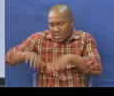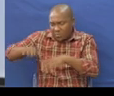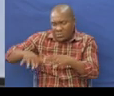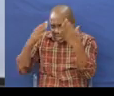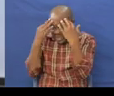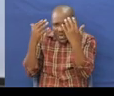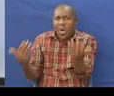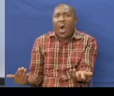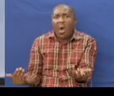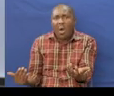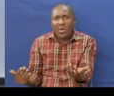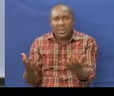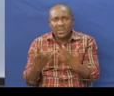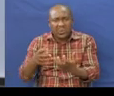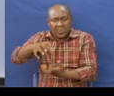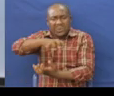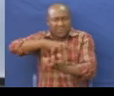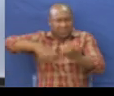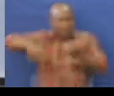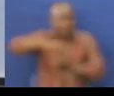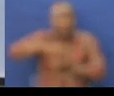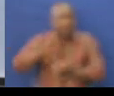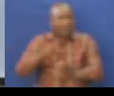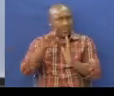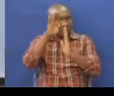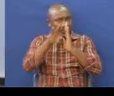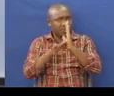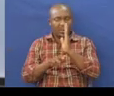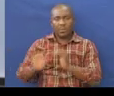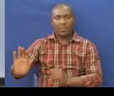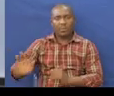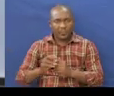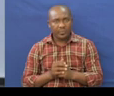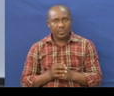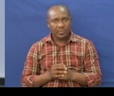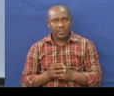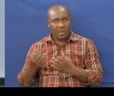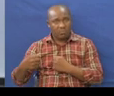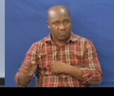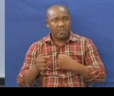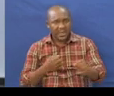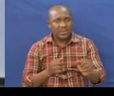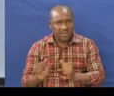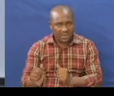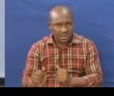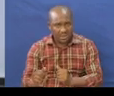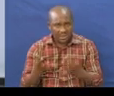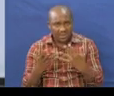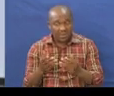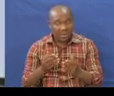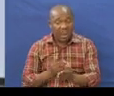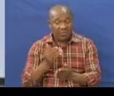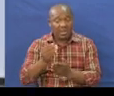find yourself violating some of their basic cultural practices. So for them, they won't bear with